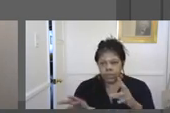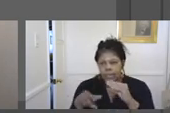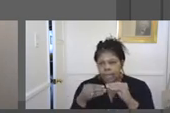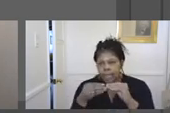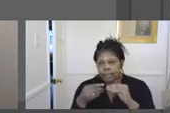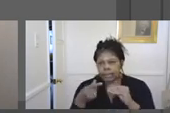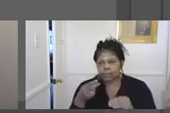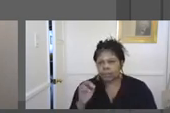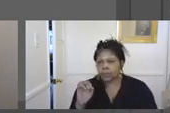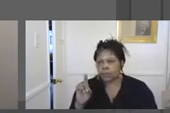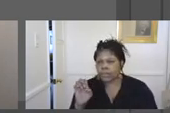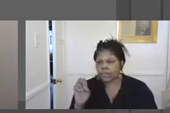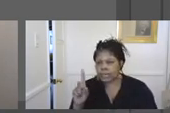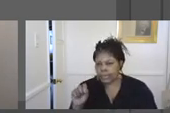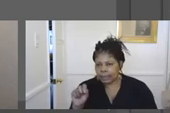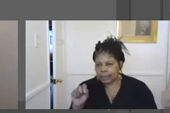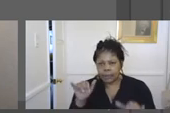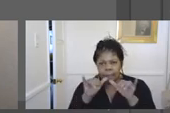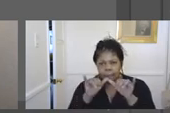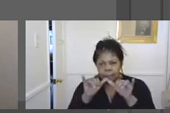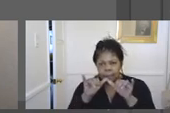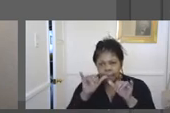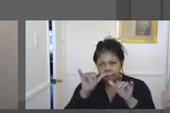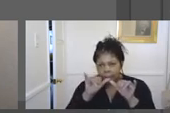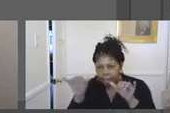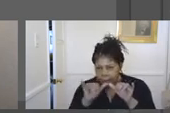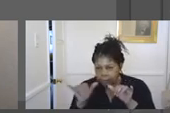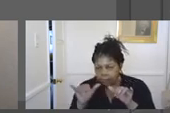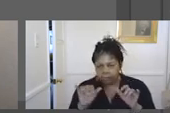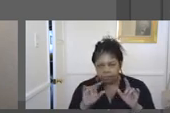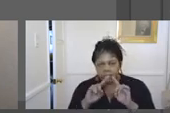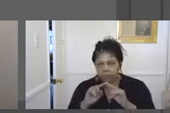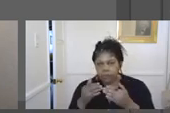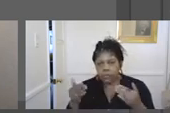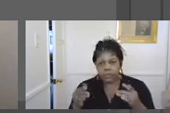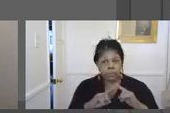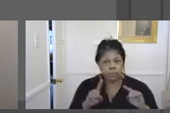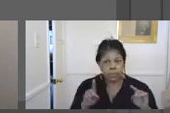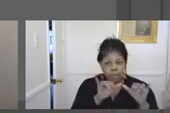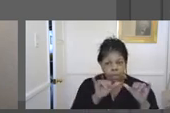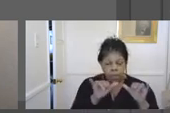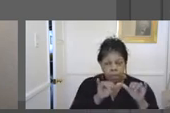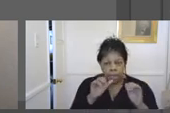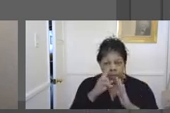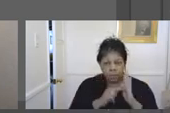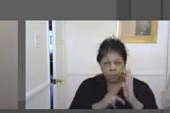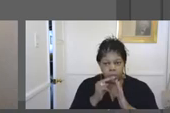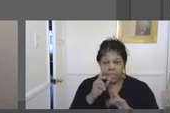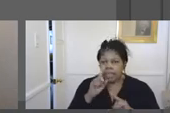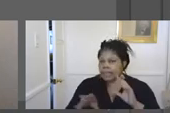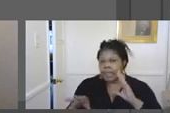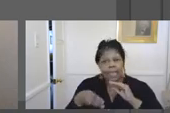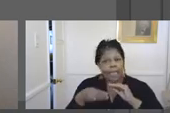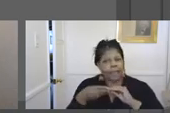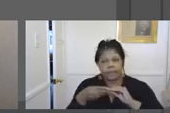gradients and patterns and all sorts of things. To this, to a pattern brush, you cannot add gradients. And there's a few other things